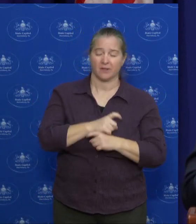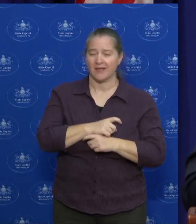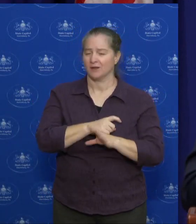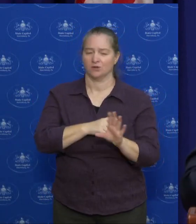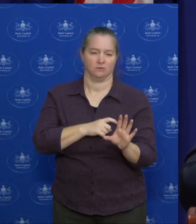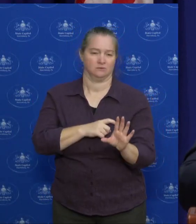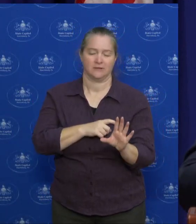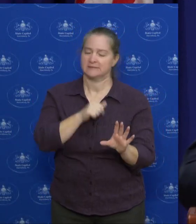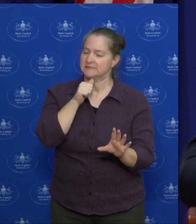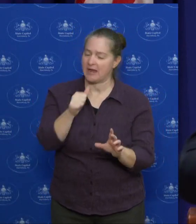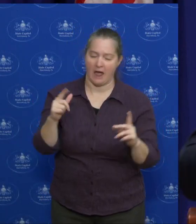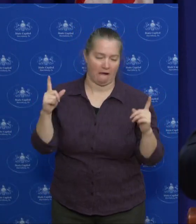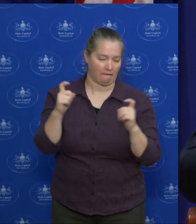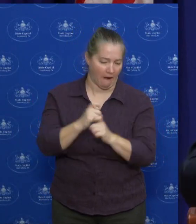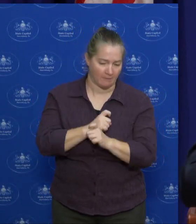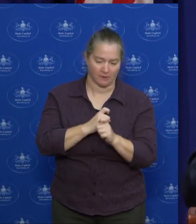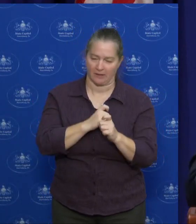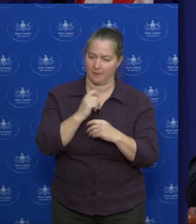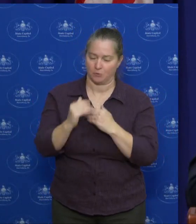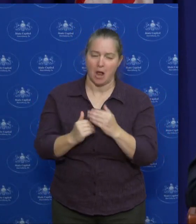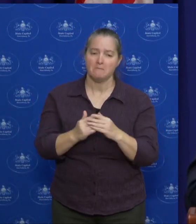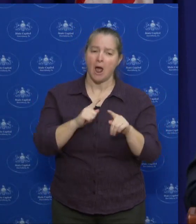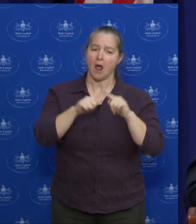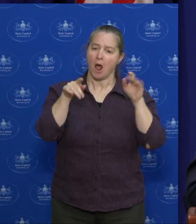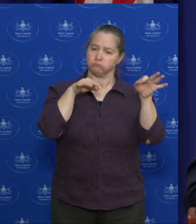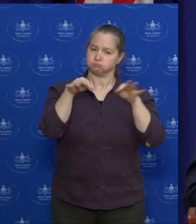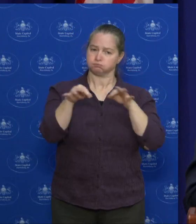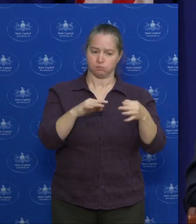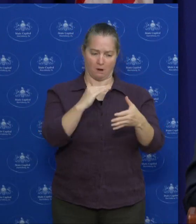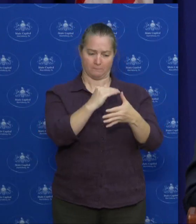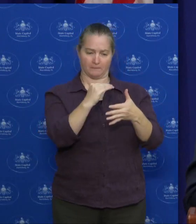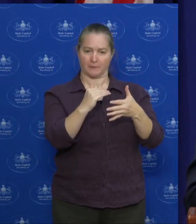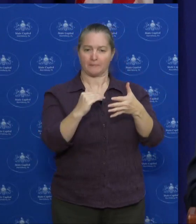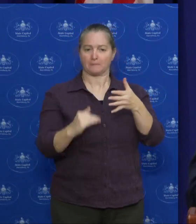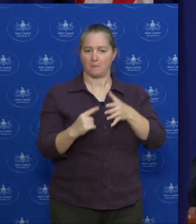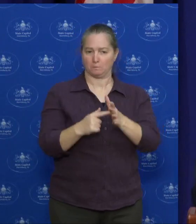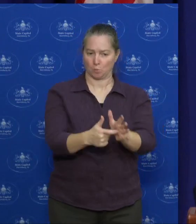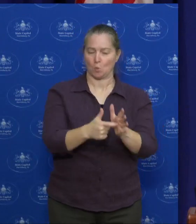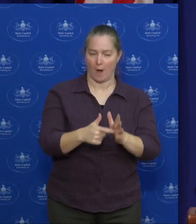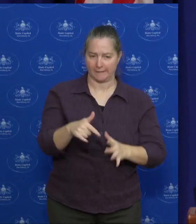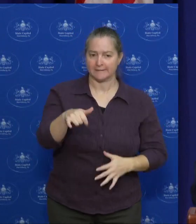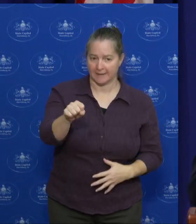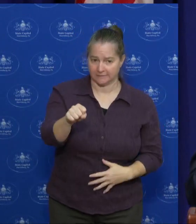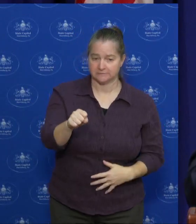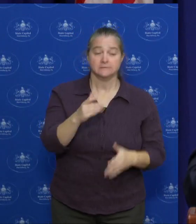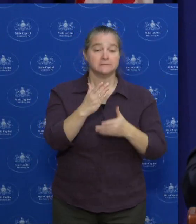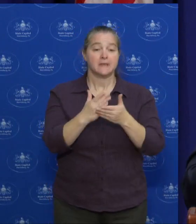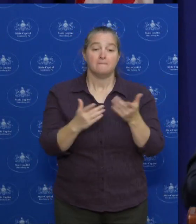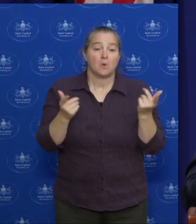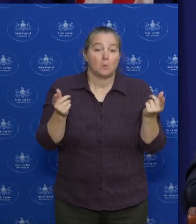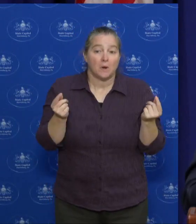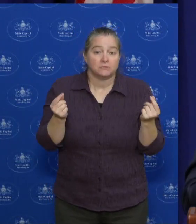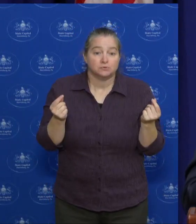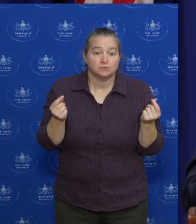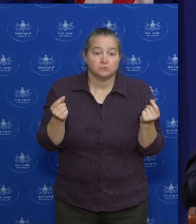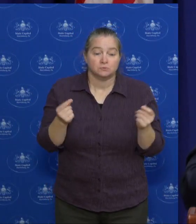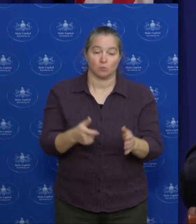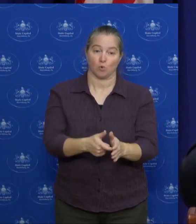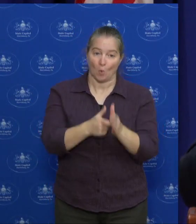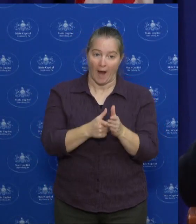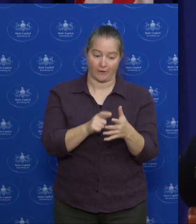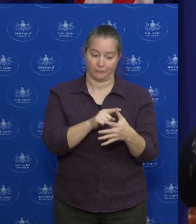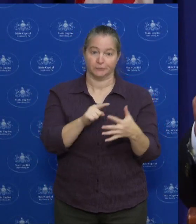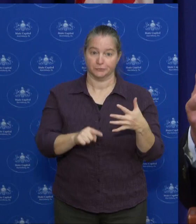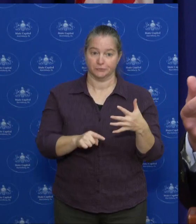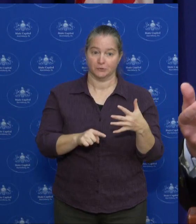It is not. There are instructions that lay out what is required. A couple of those things are required. For